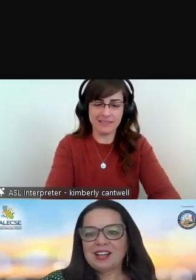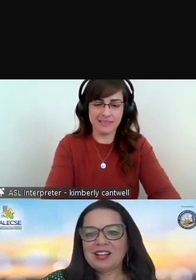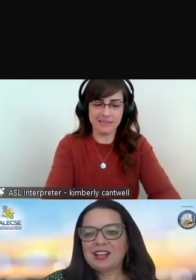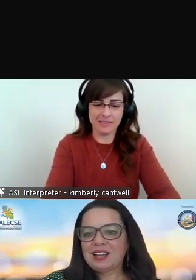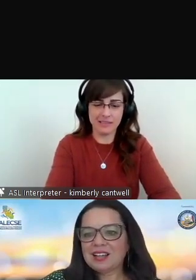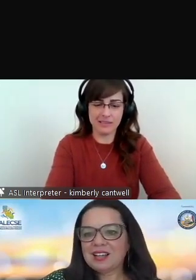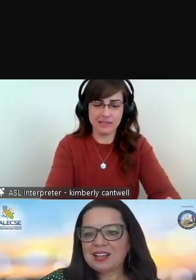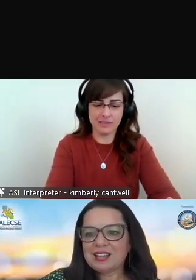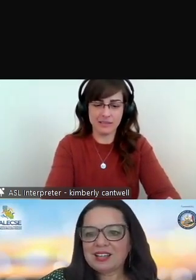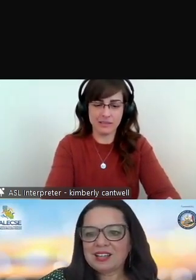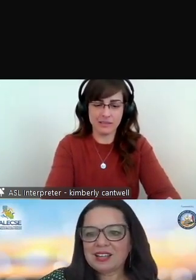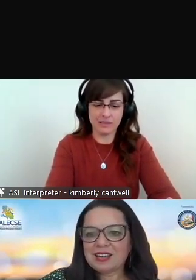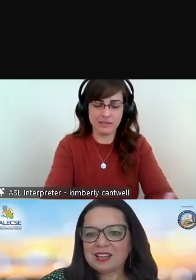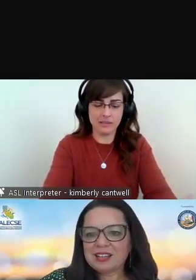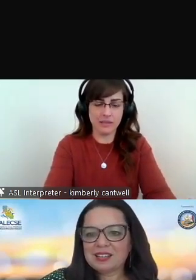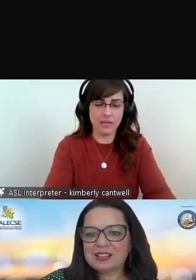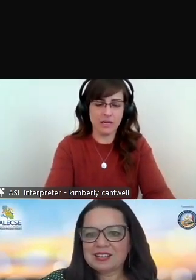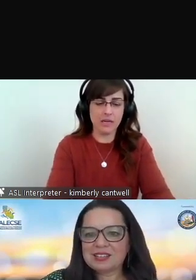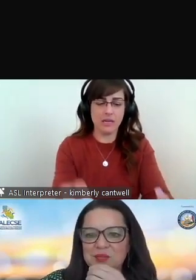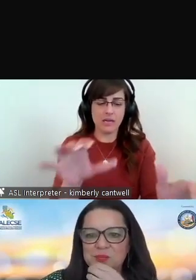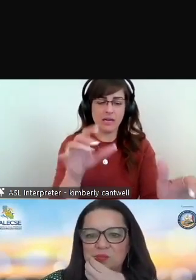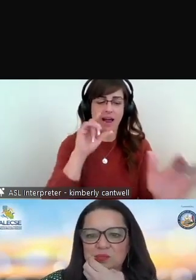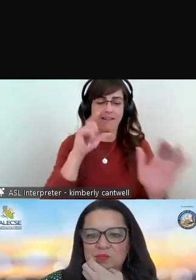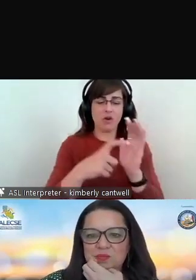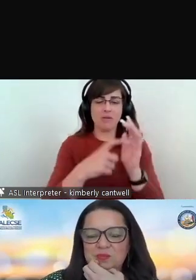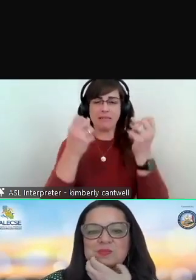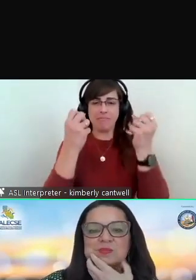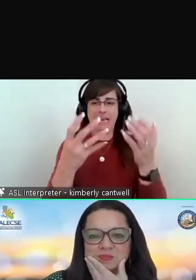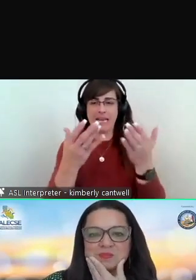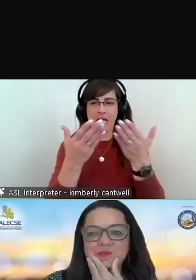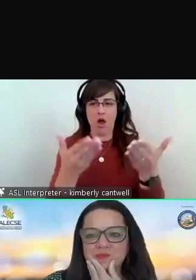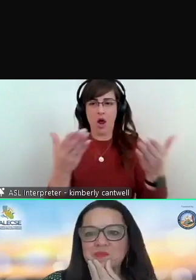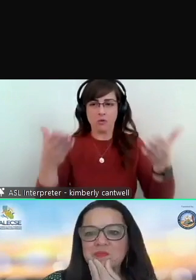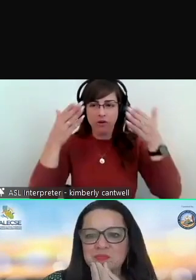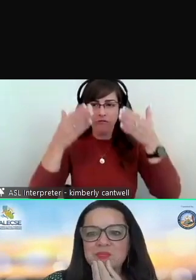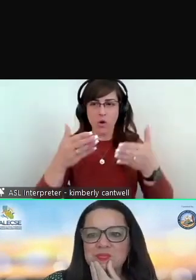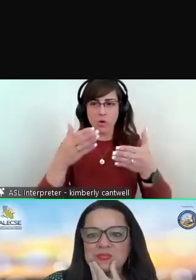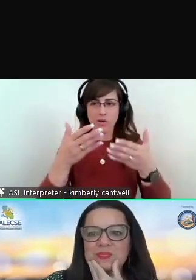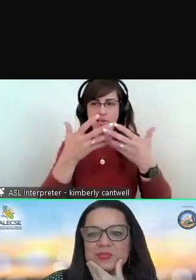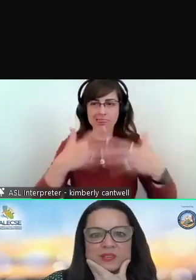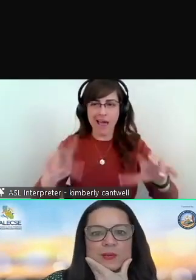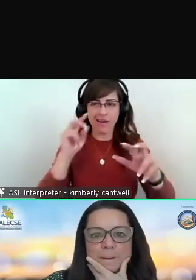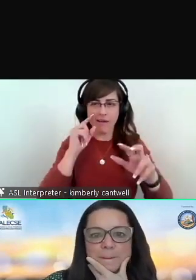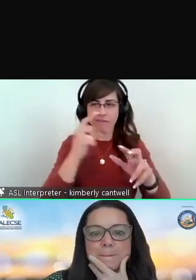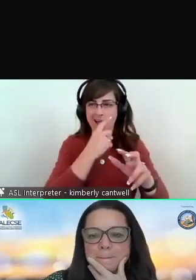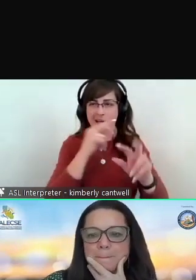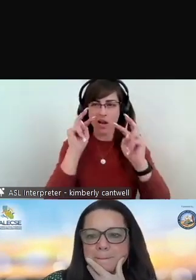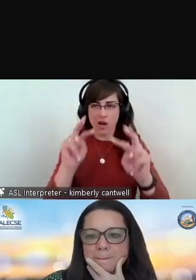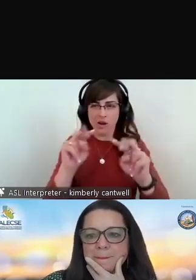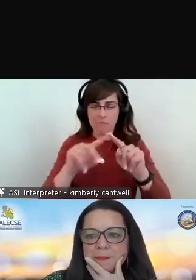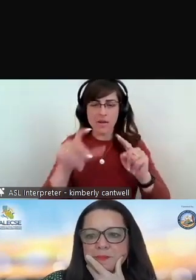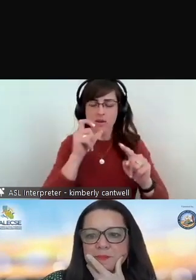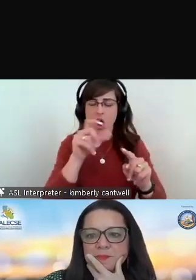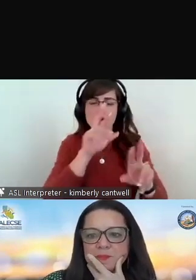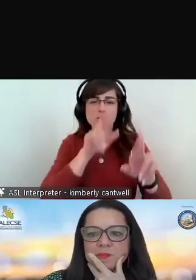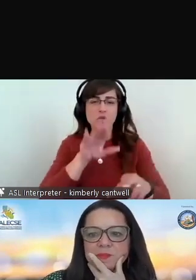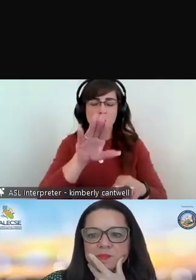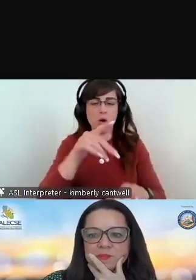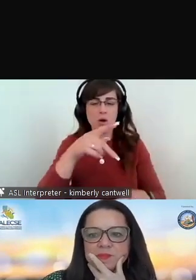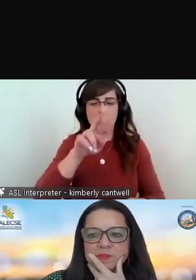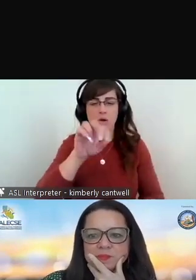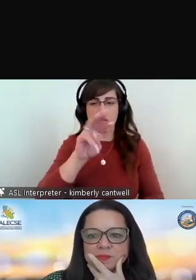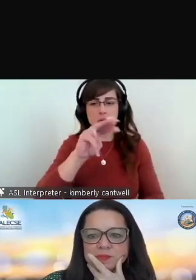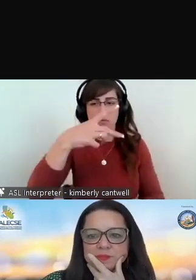I noticed a lot of just object focus, lack of eye contact, but really not responding to your prompts of